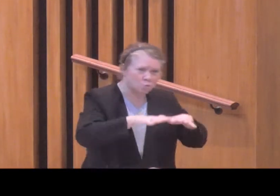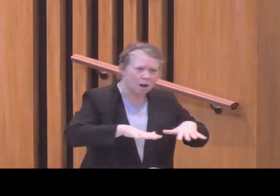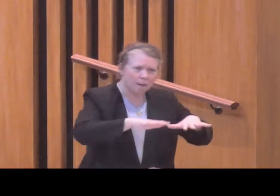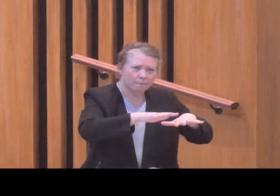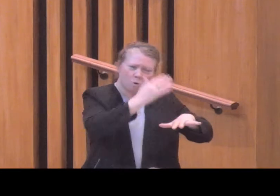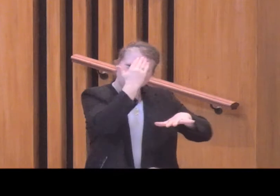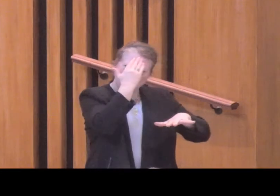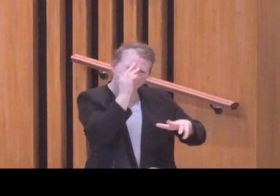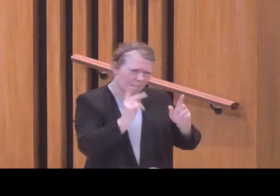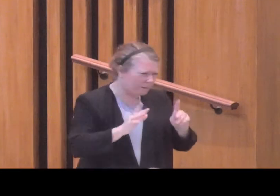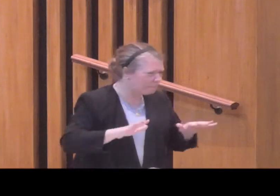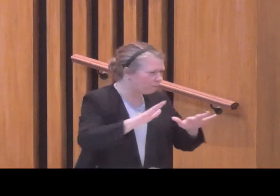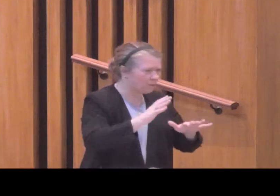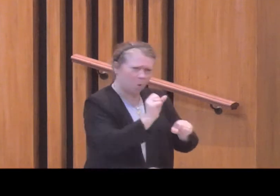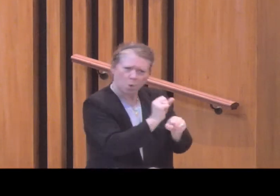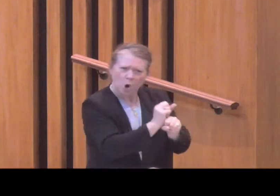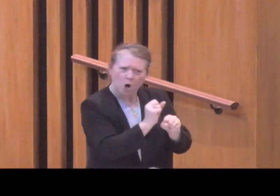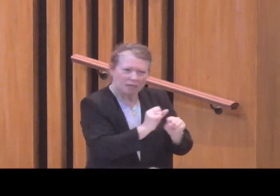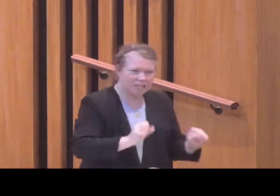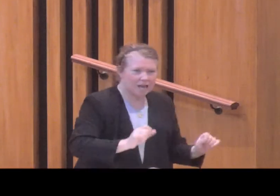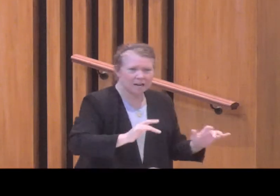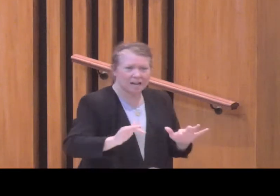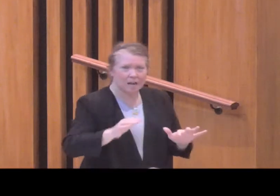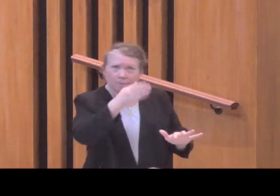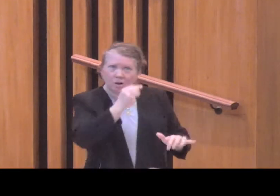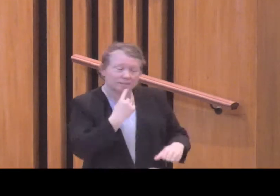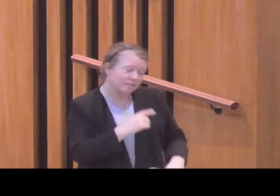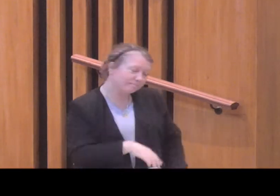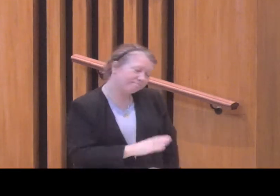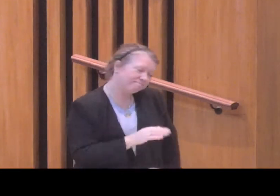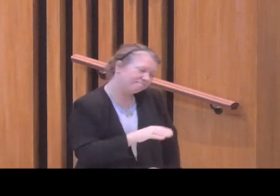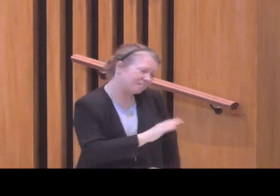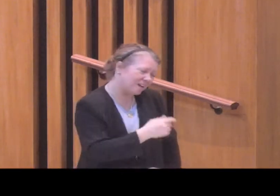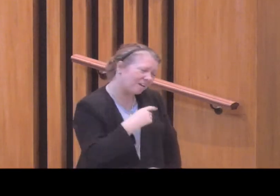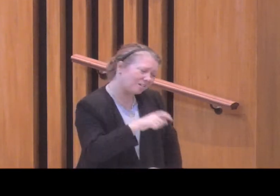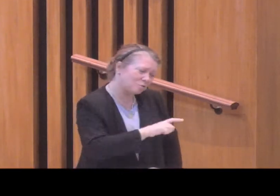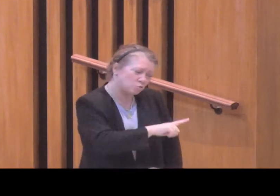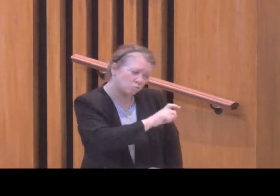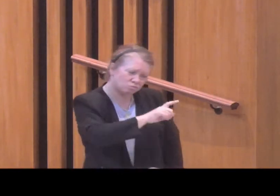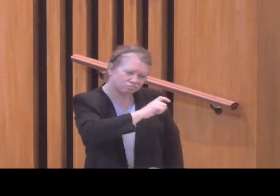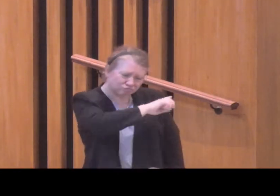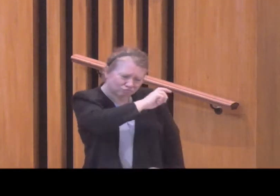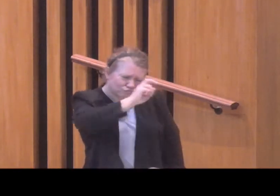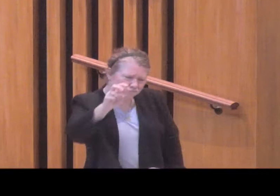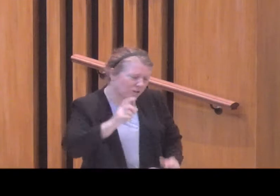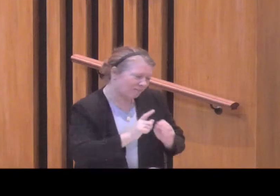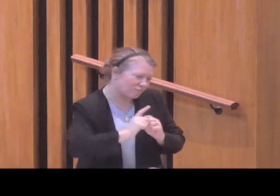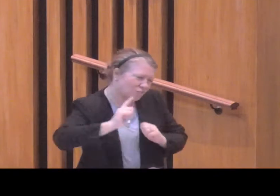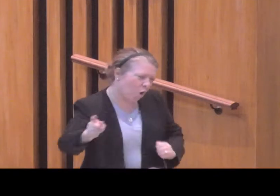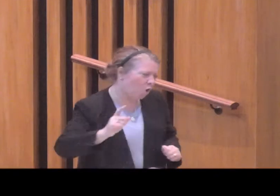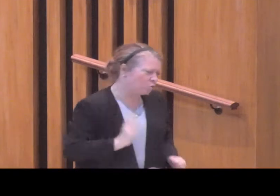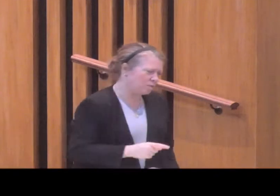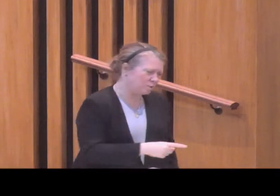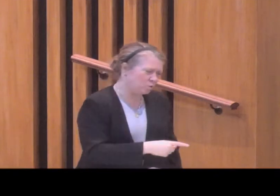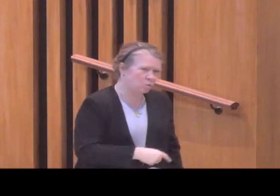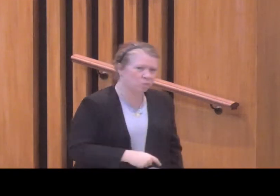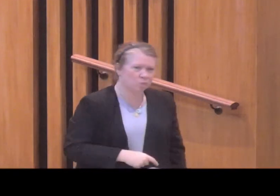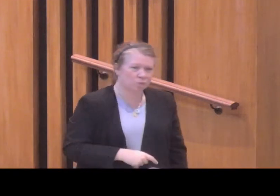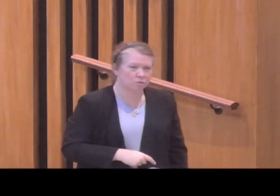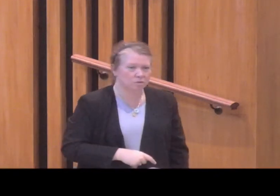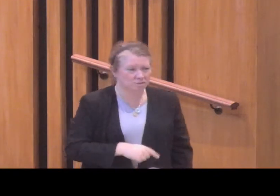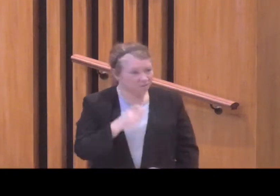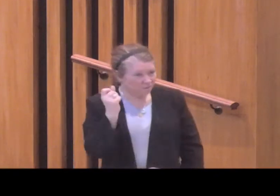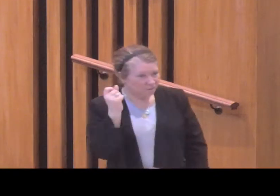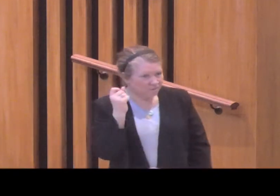Sarah. And because Abraham was so generous to the alien, the foreigners,